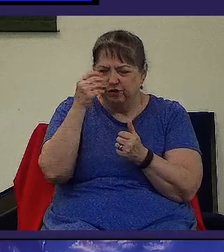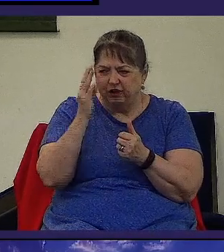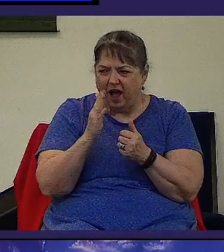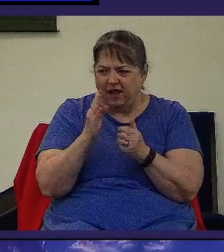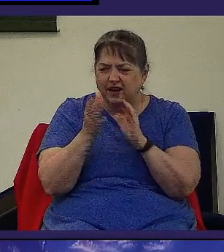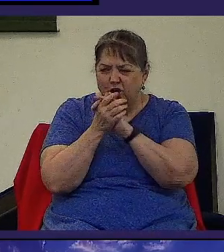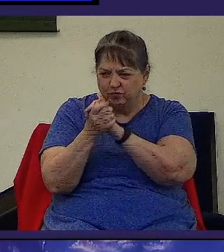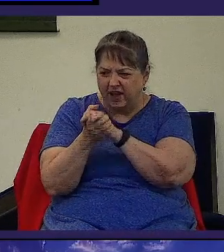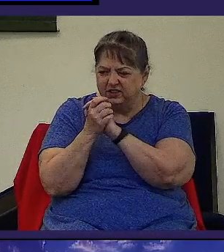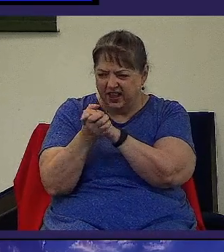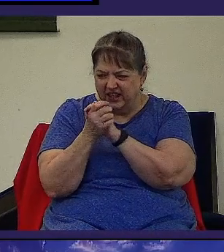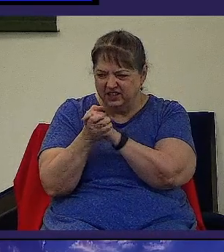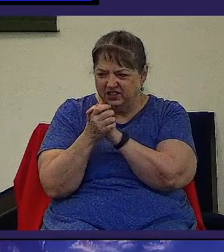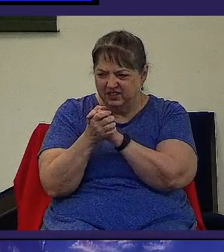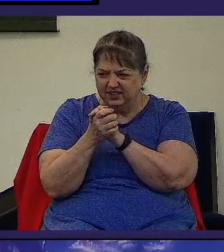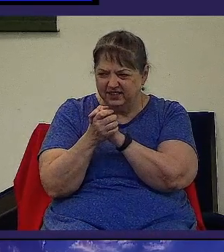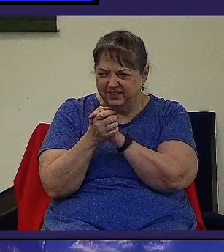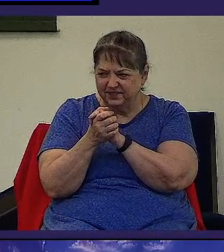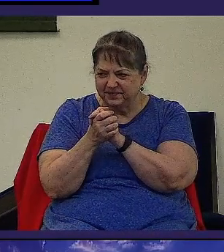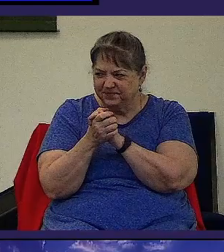congratulations to you my brother